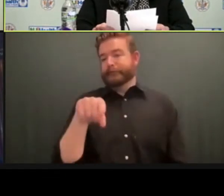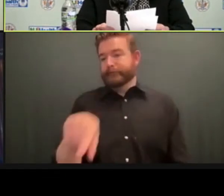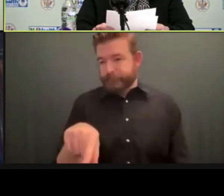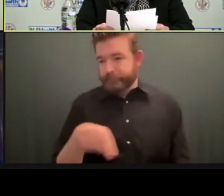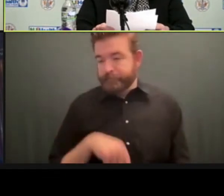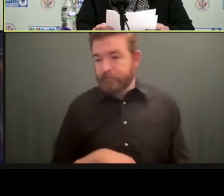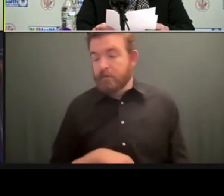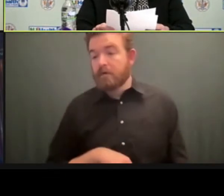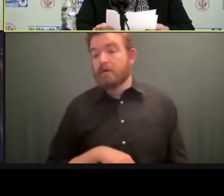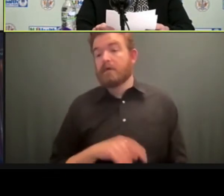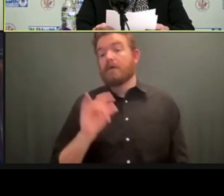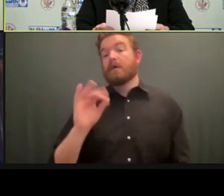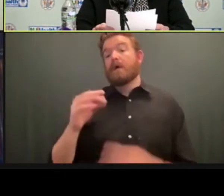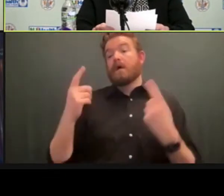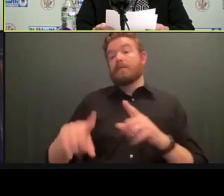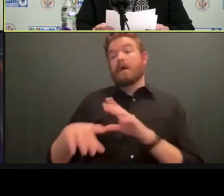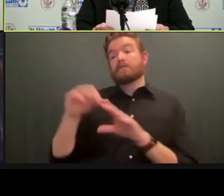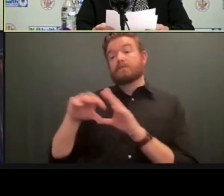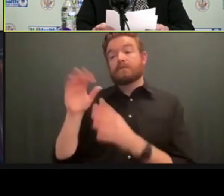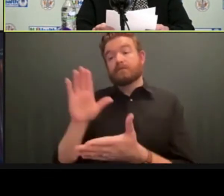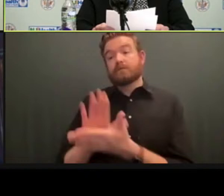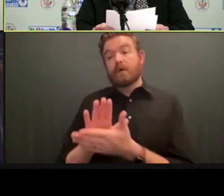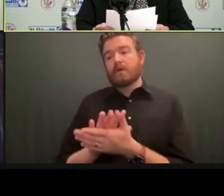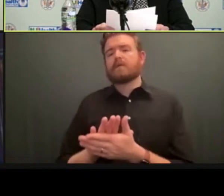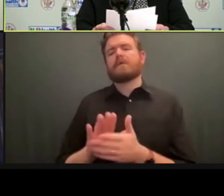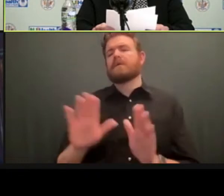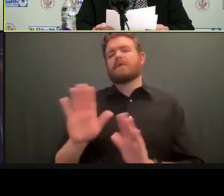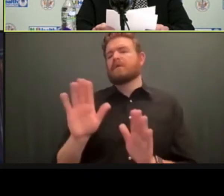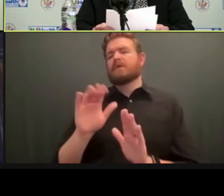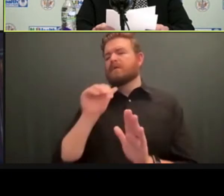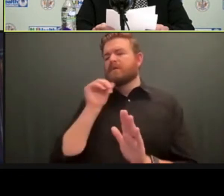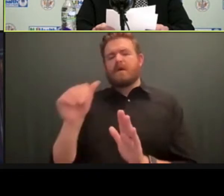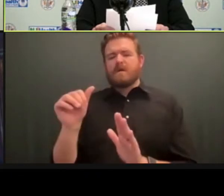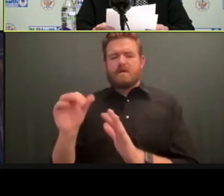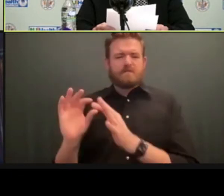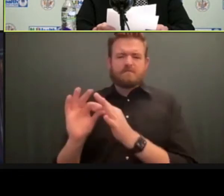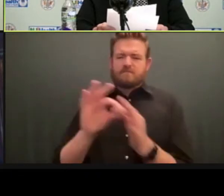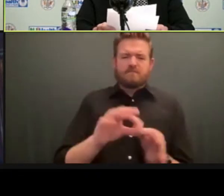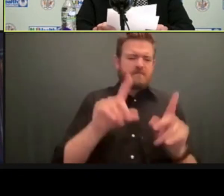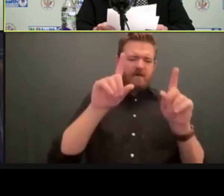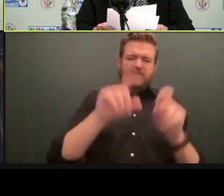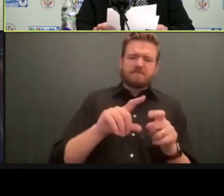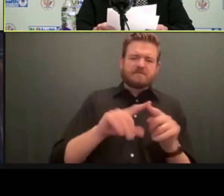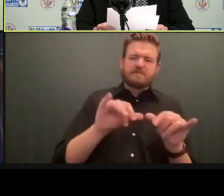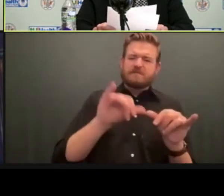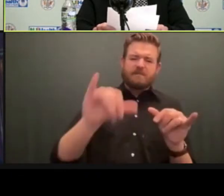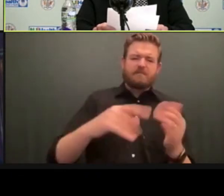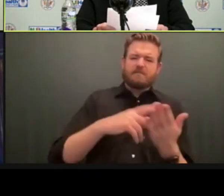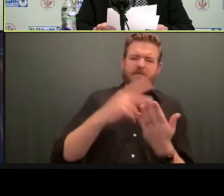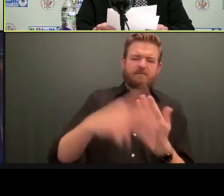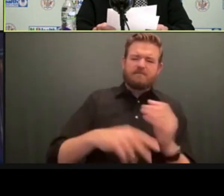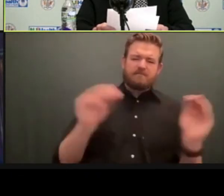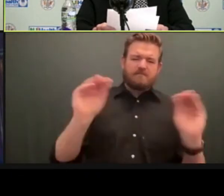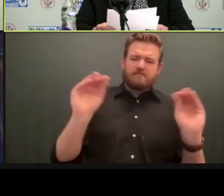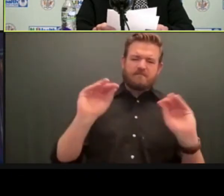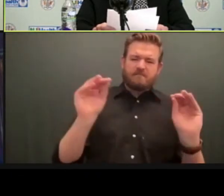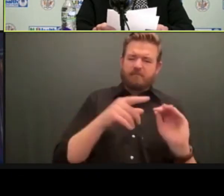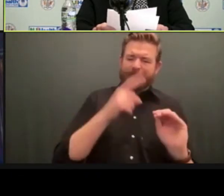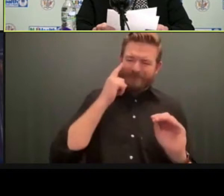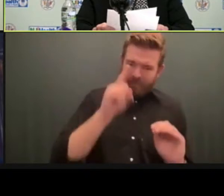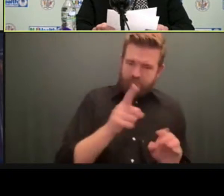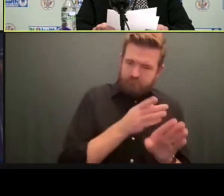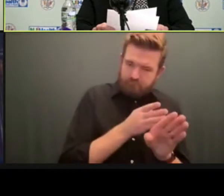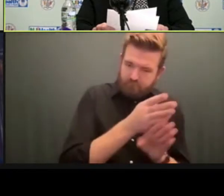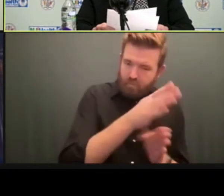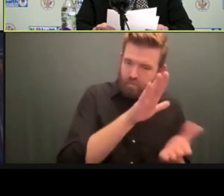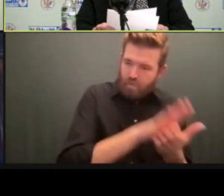new guidance for timelines for quarantine and isolation in exposed, not infected